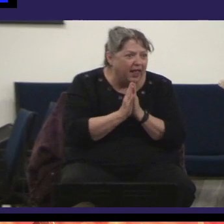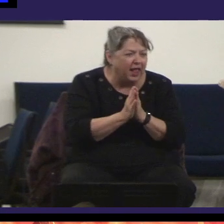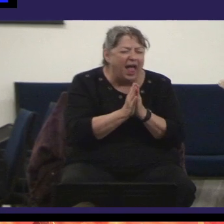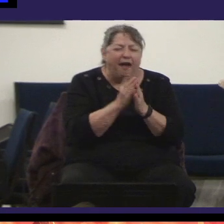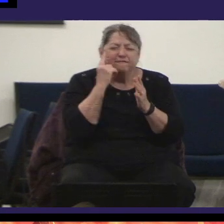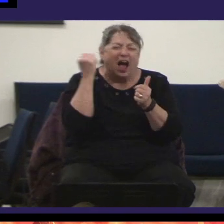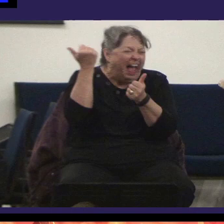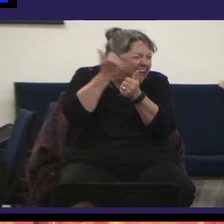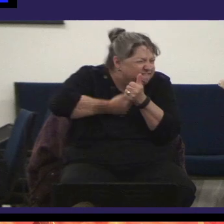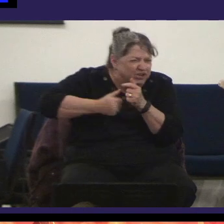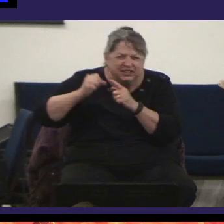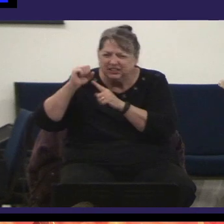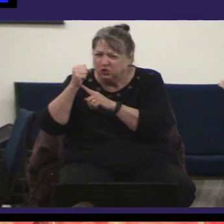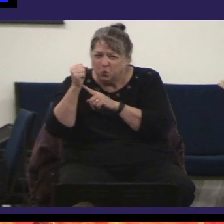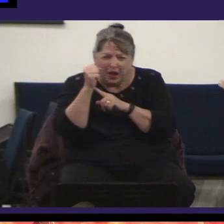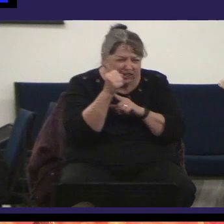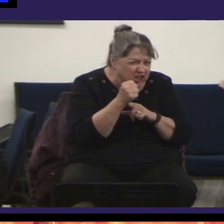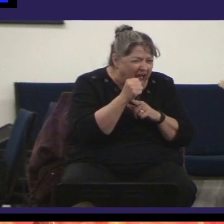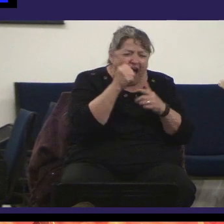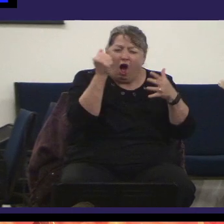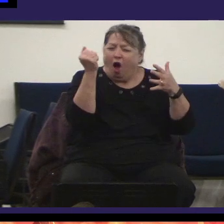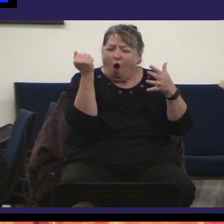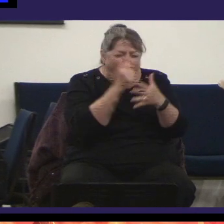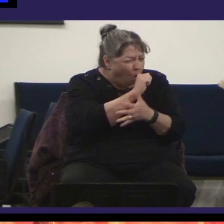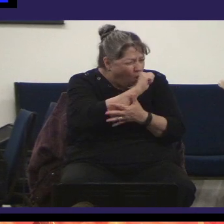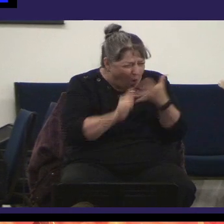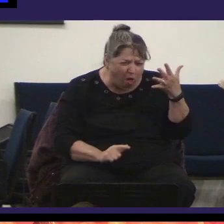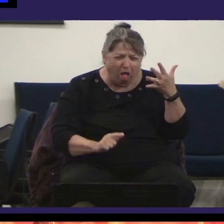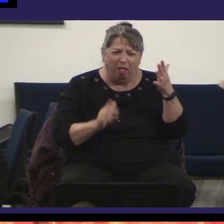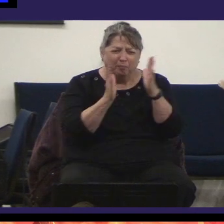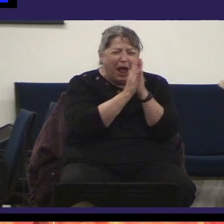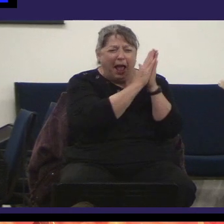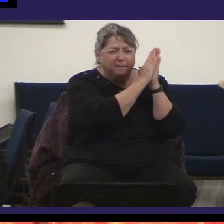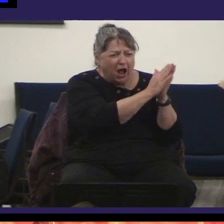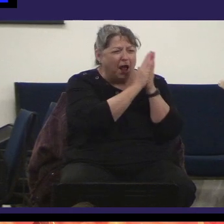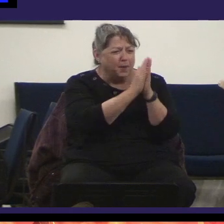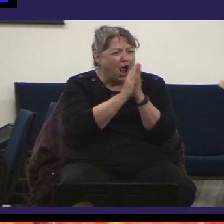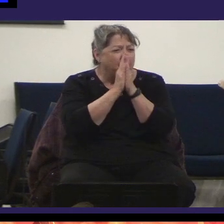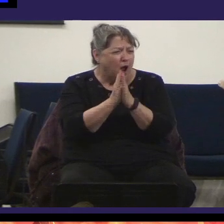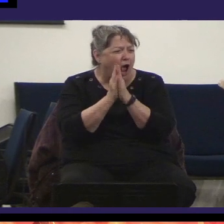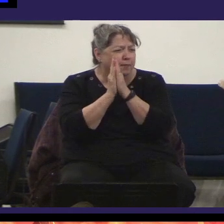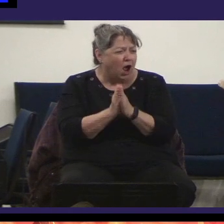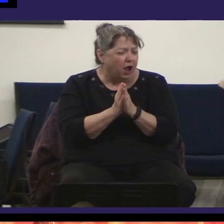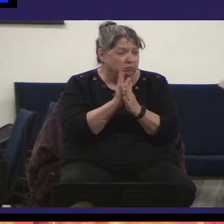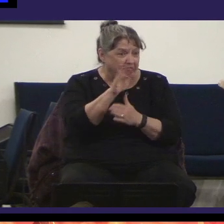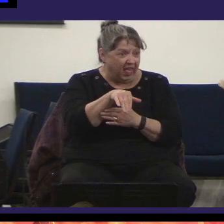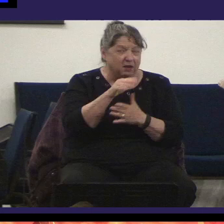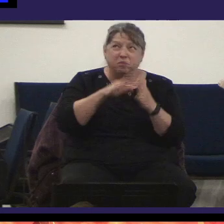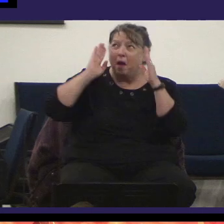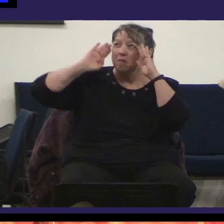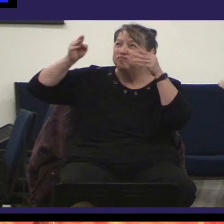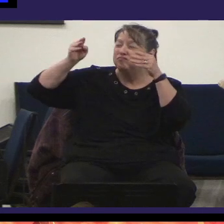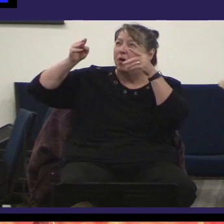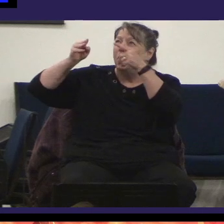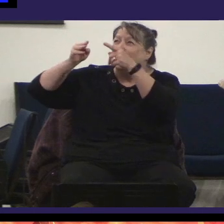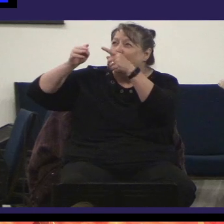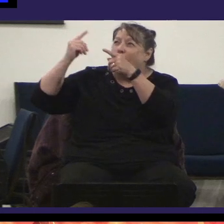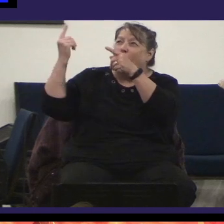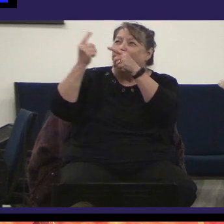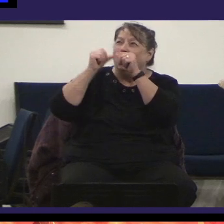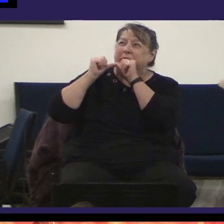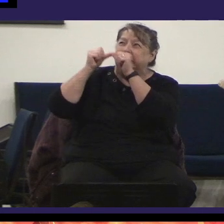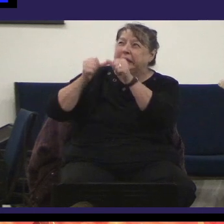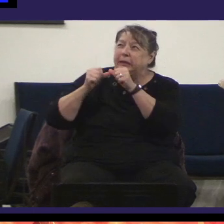all kinds of prayers and requests. With this in mind, be alert and always keep on